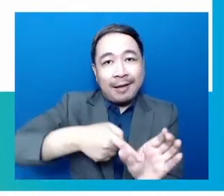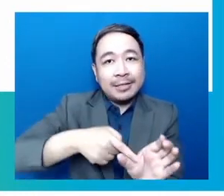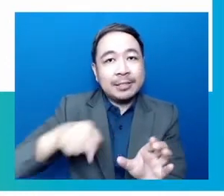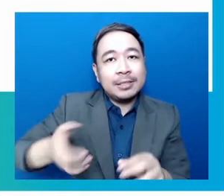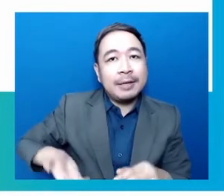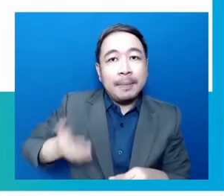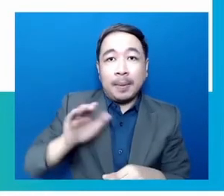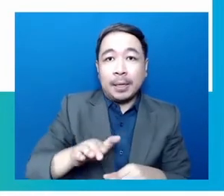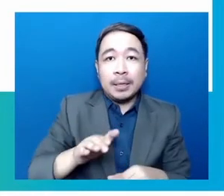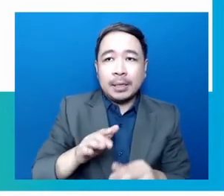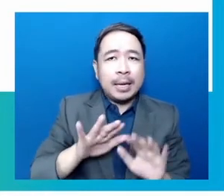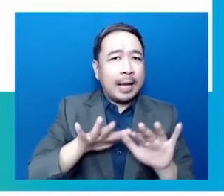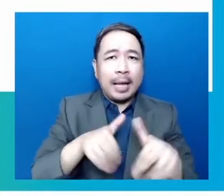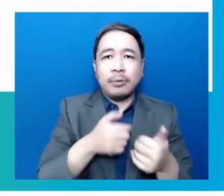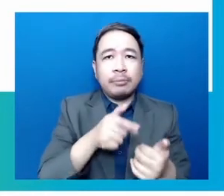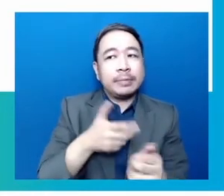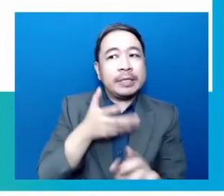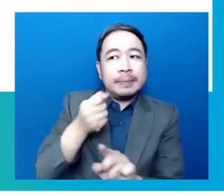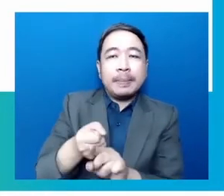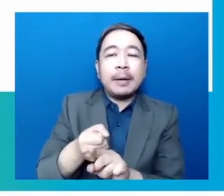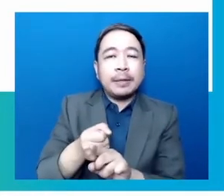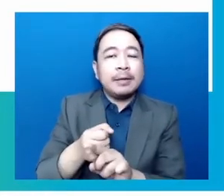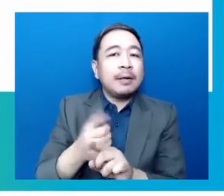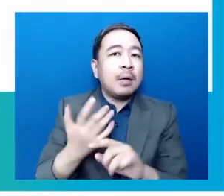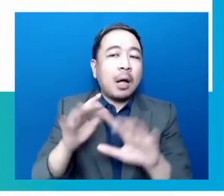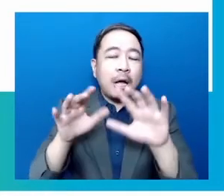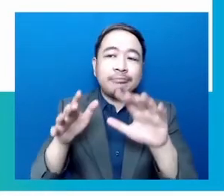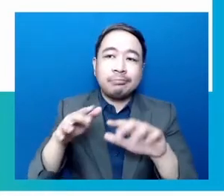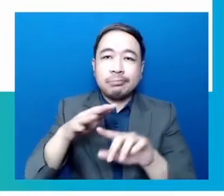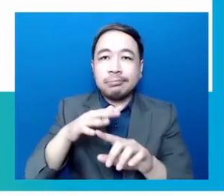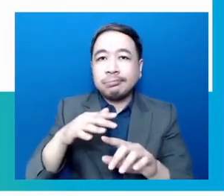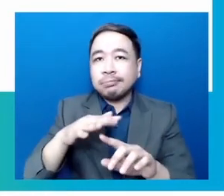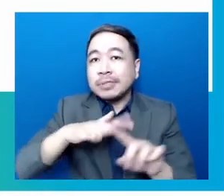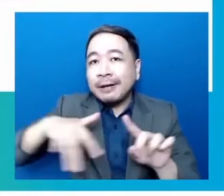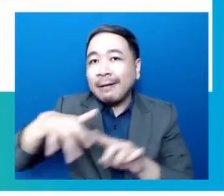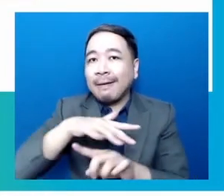on climate and energy. So, Mahedi, over to you.